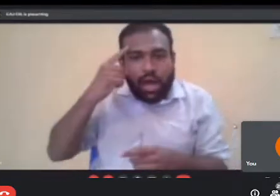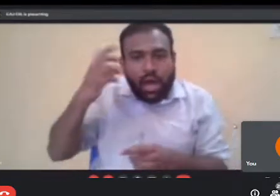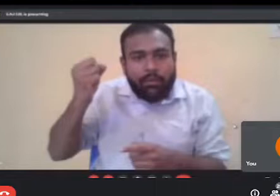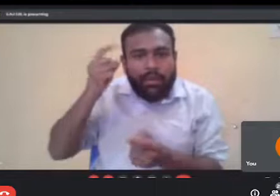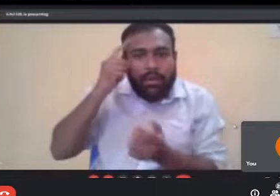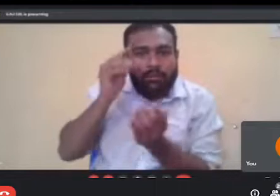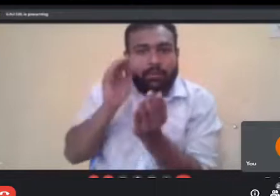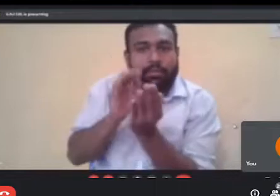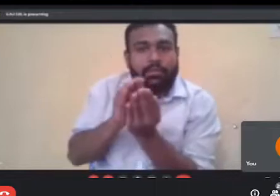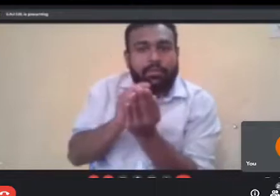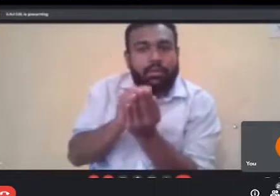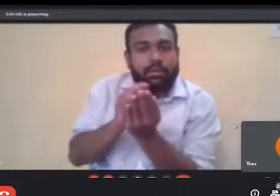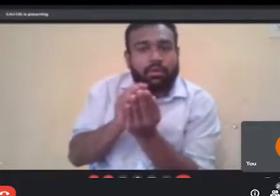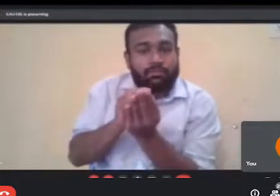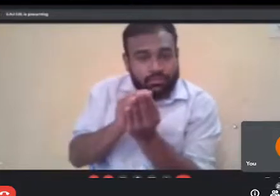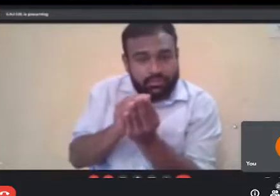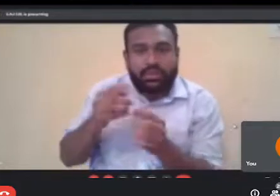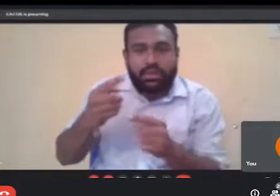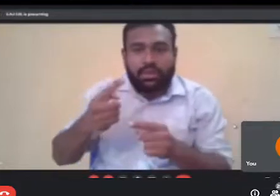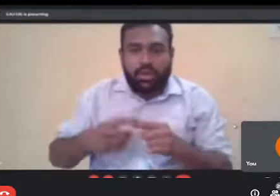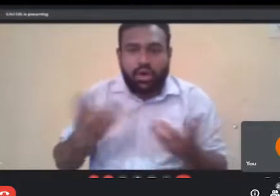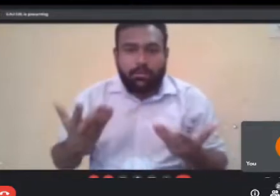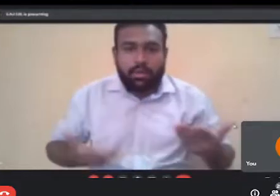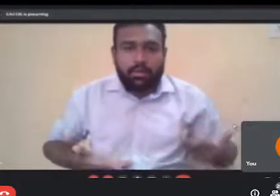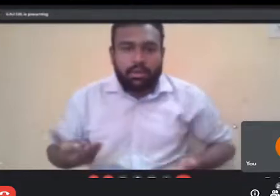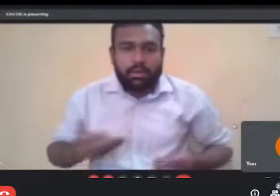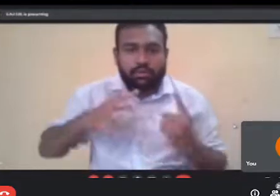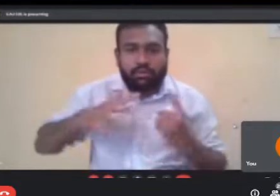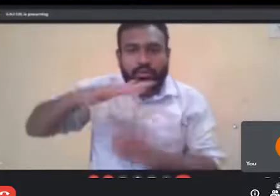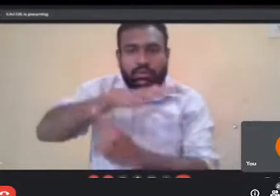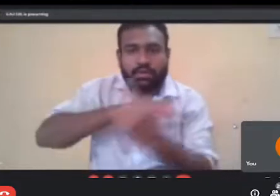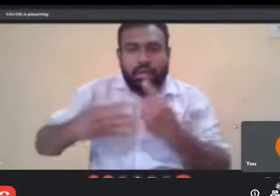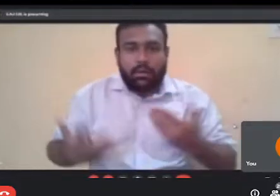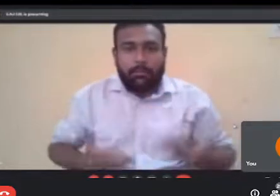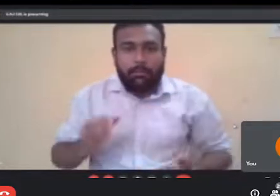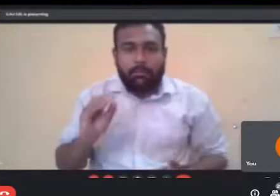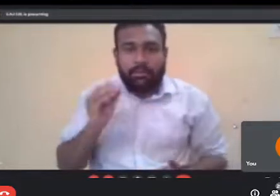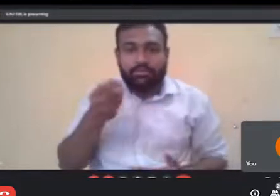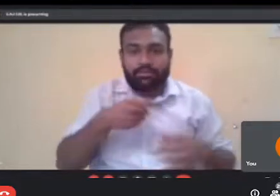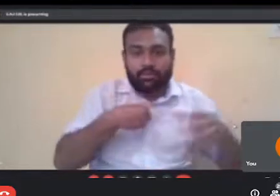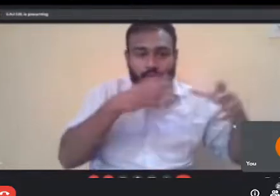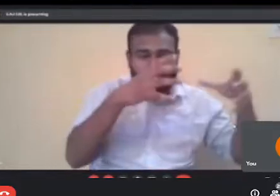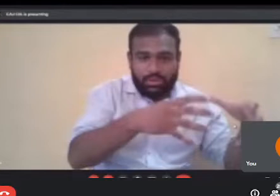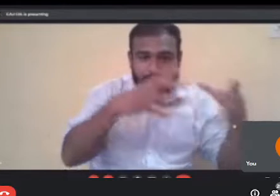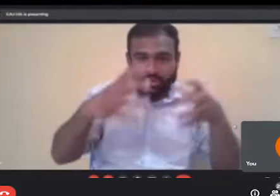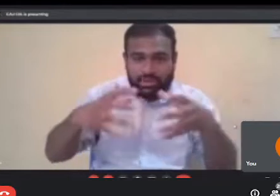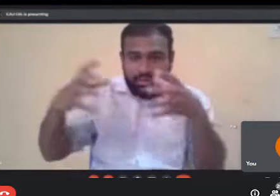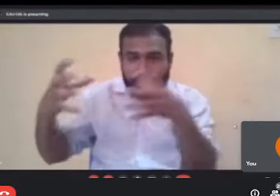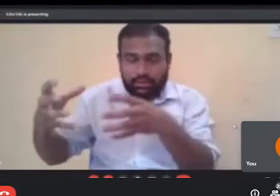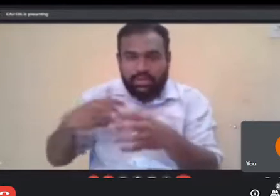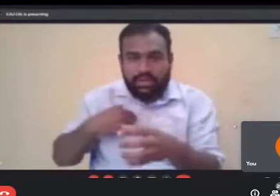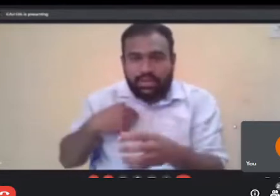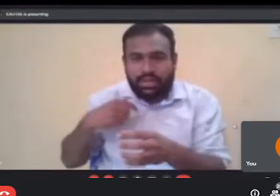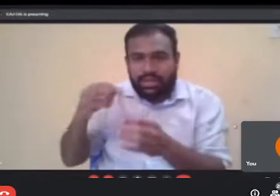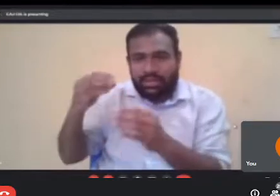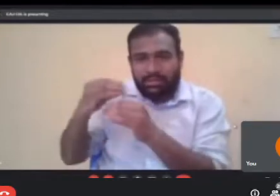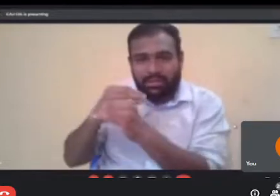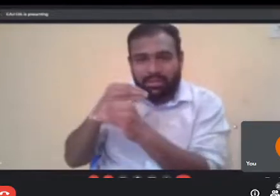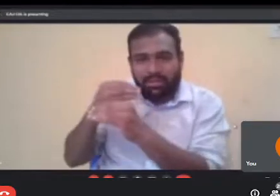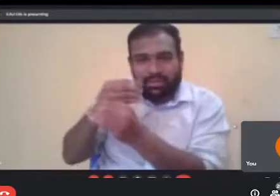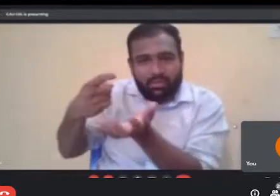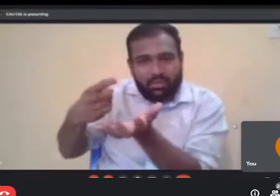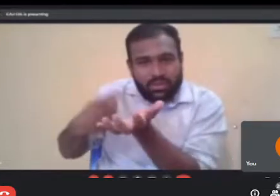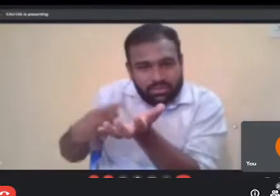coming. Why we have to remember everything, the memories of the things, the behavior, and all the things, the four groups which we have made,